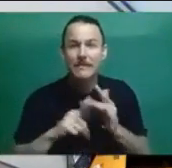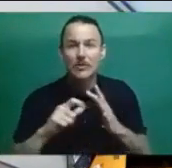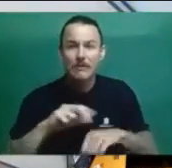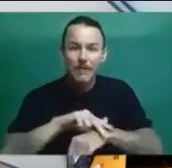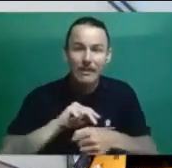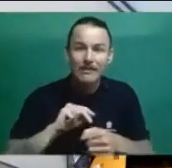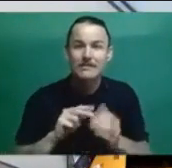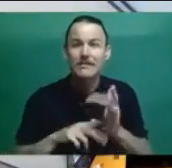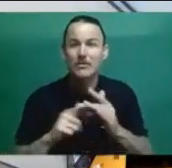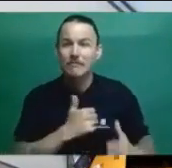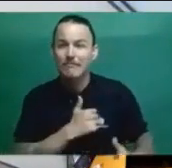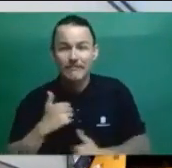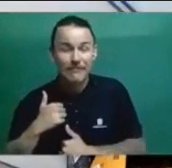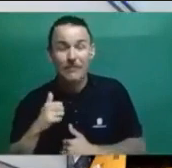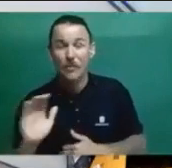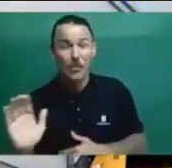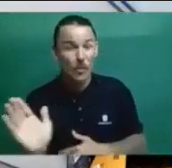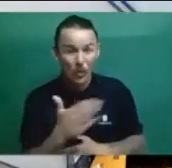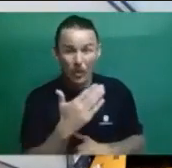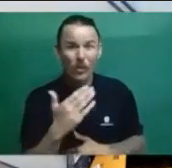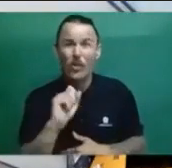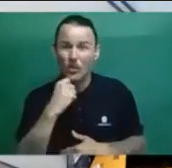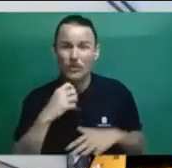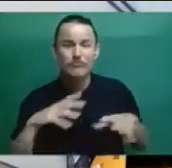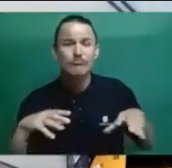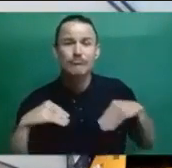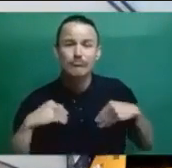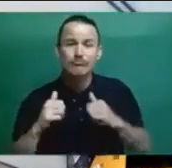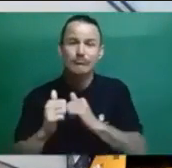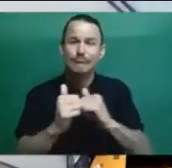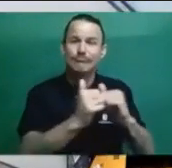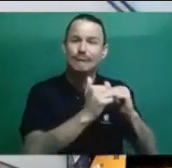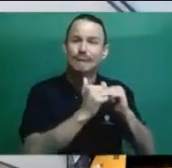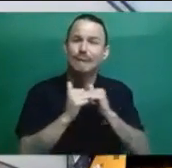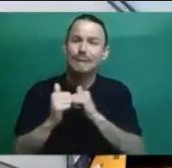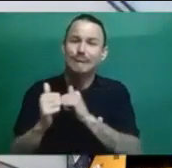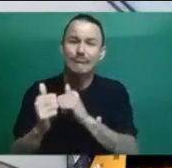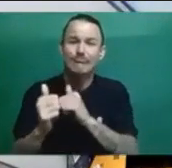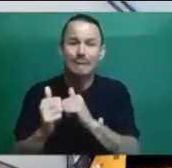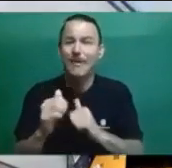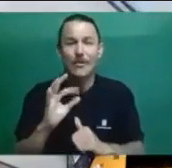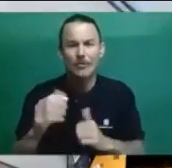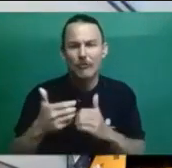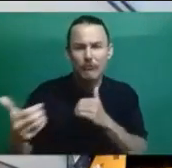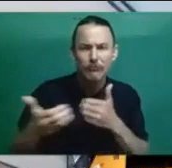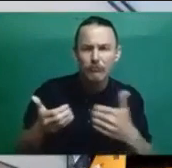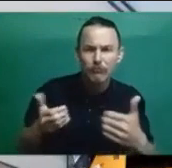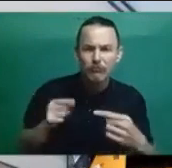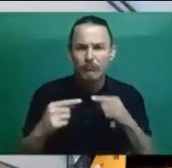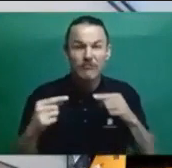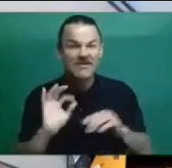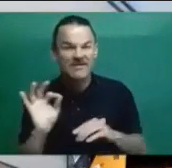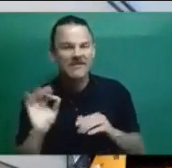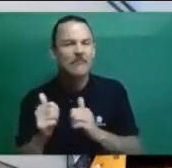serve us would come together and operate as one team. I'm more than happy to try and get you some information about exactly how much work